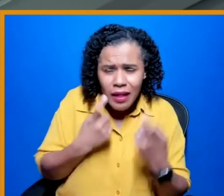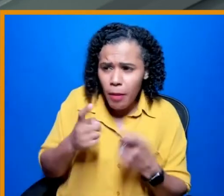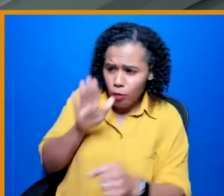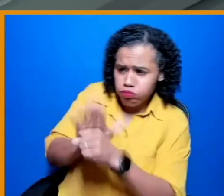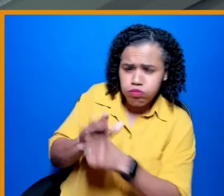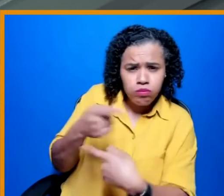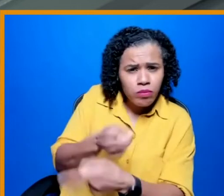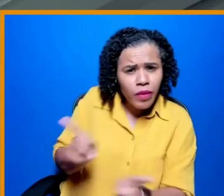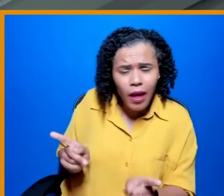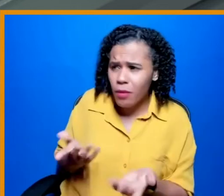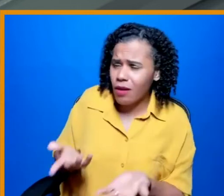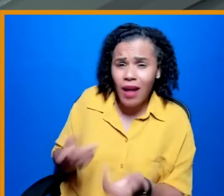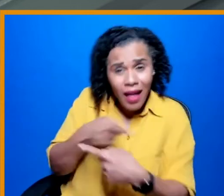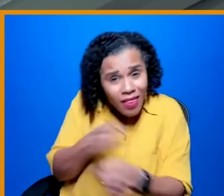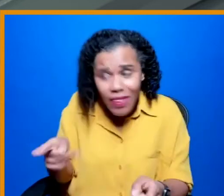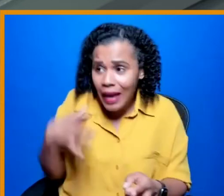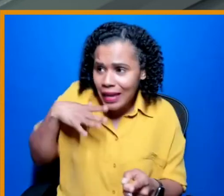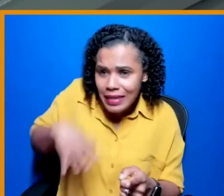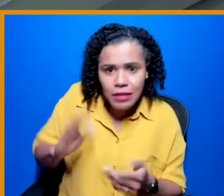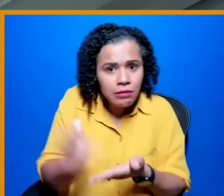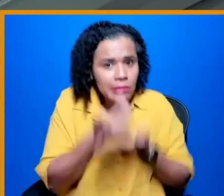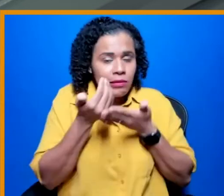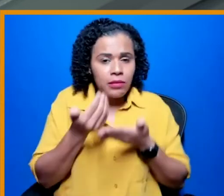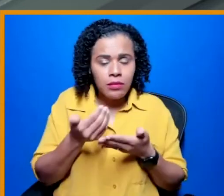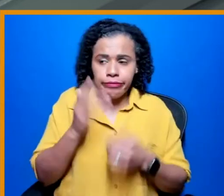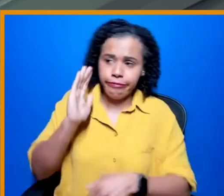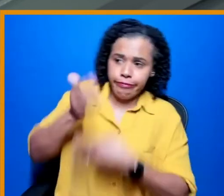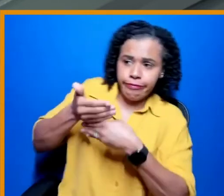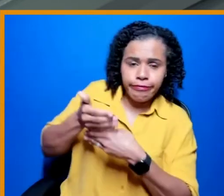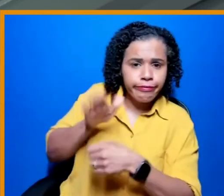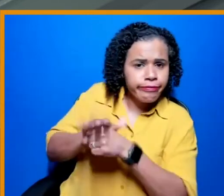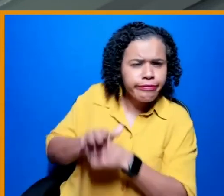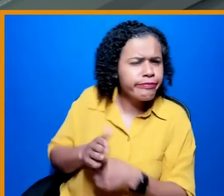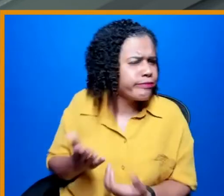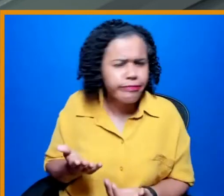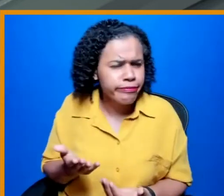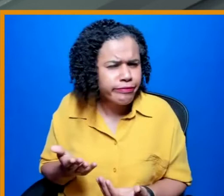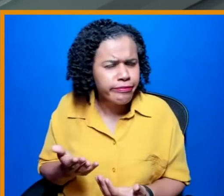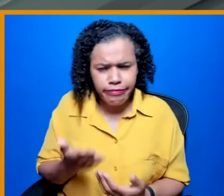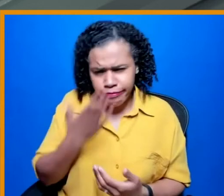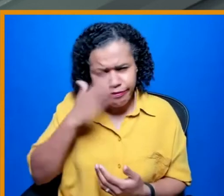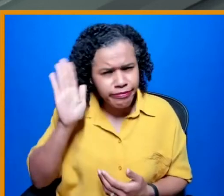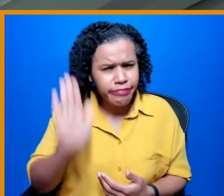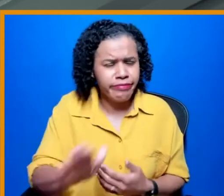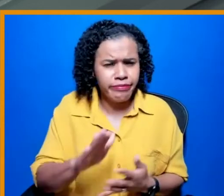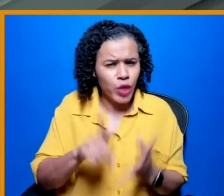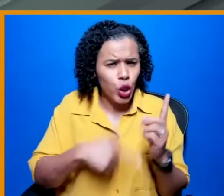those legitimately seeking sanctuary to do so. Simply put, this bill shames the UK as a